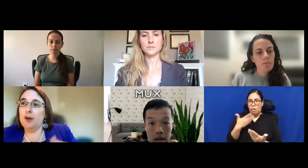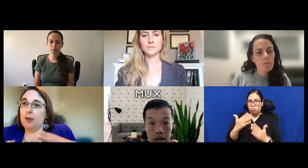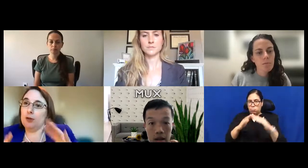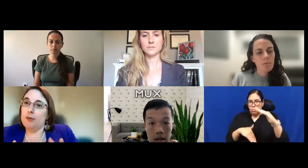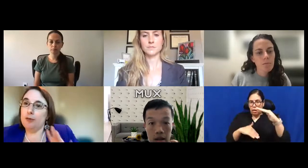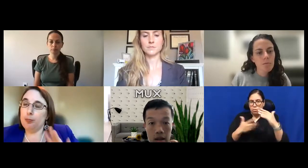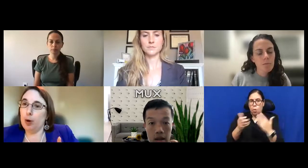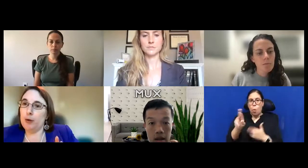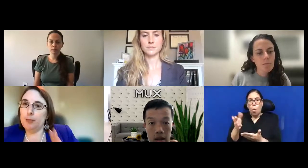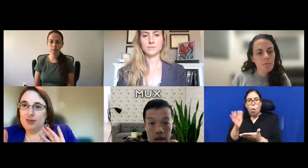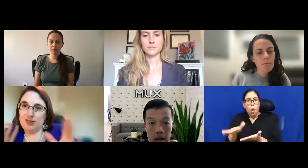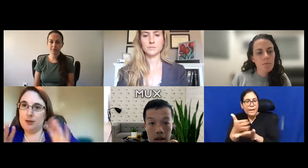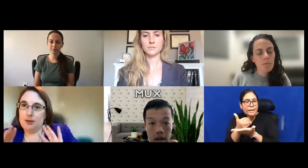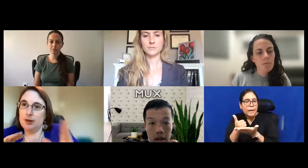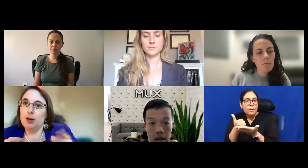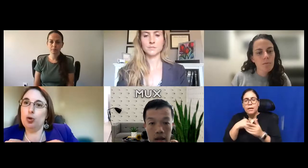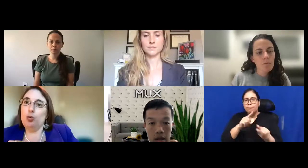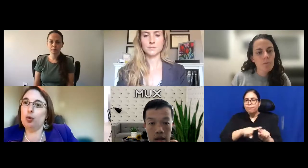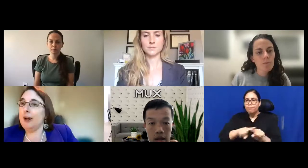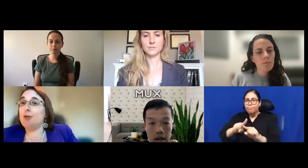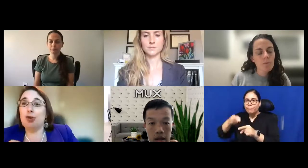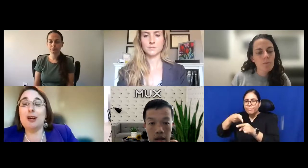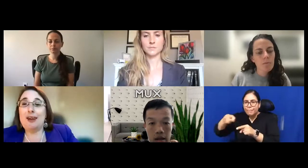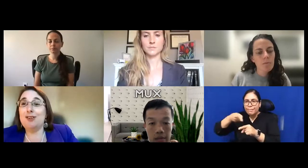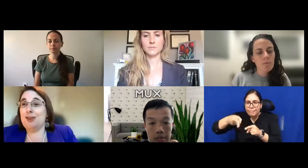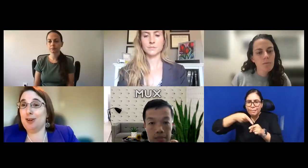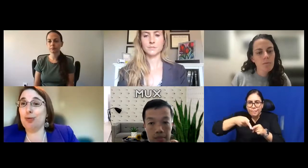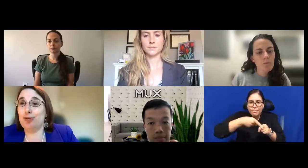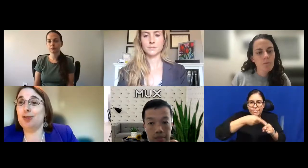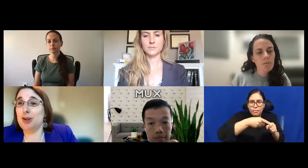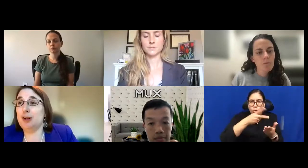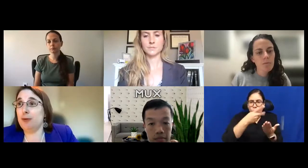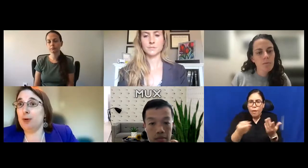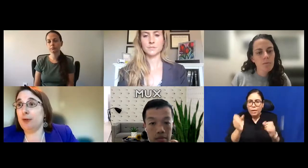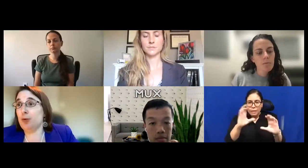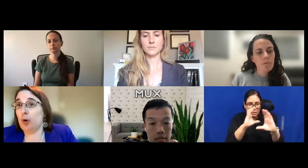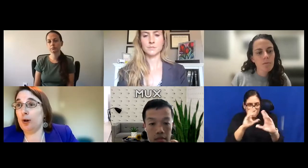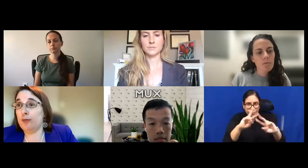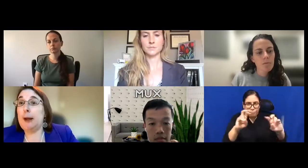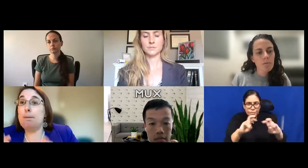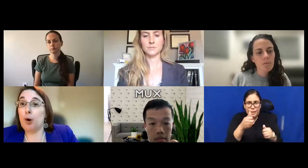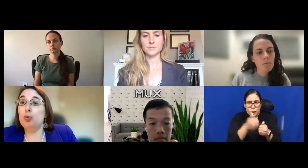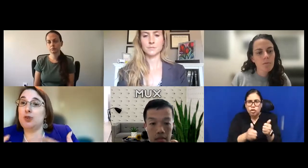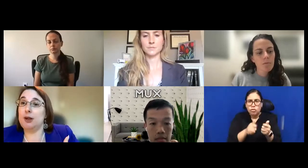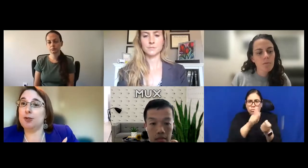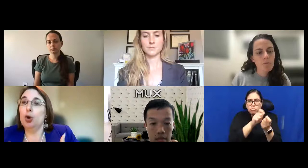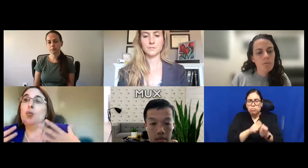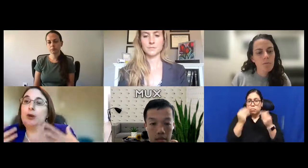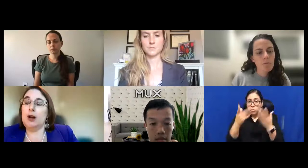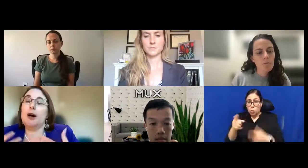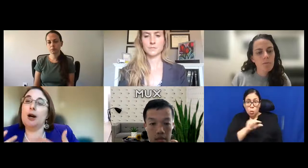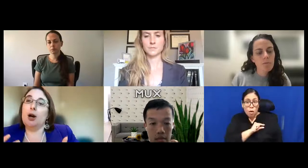lot of the other 11 programs, you really have to look at the details to see if you even qualify. And most